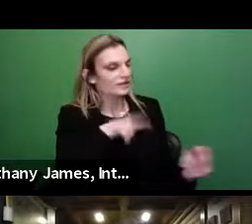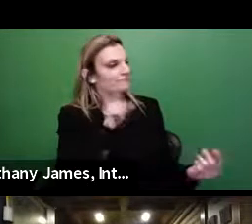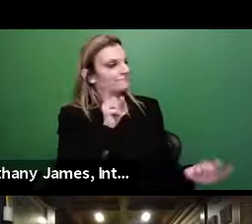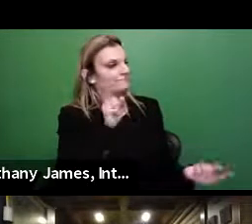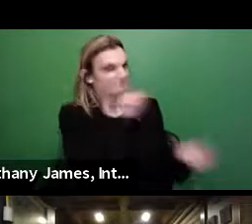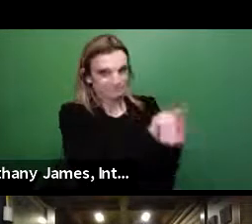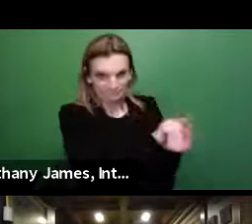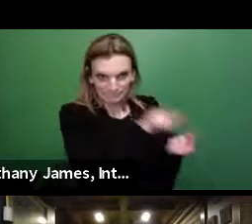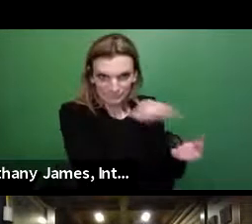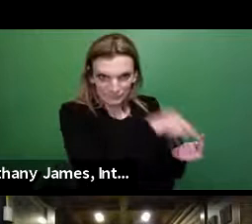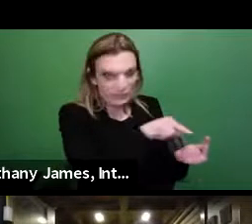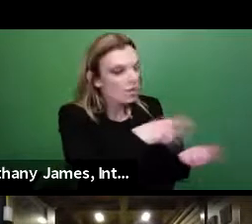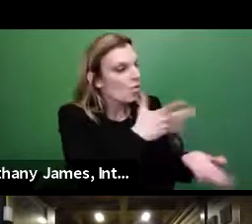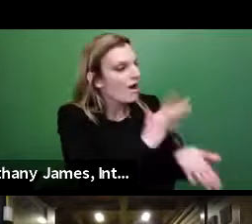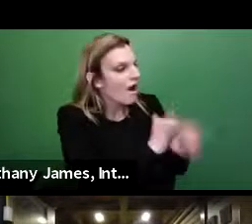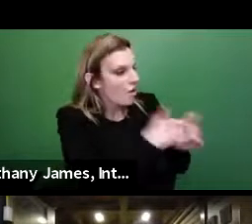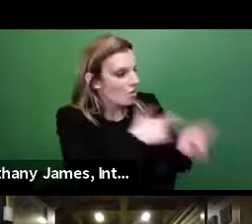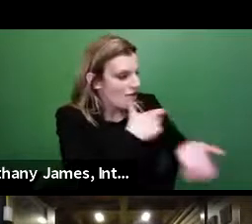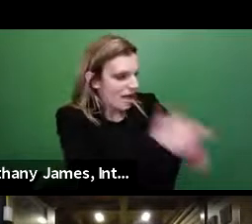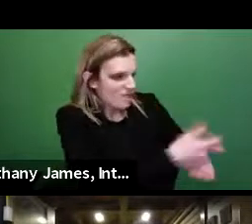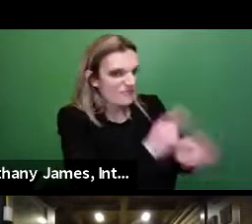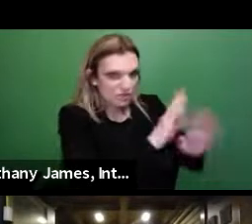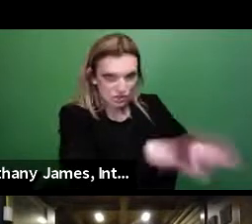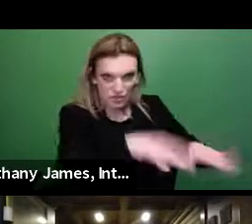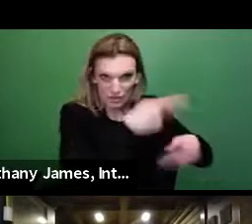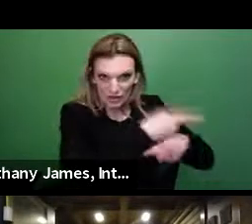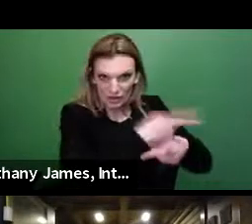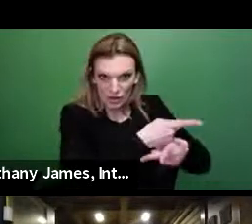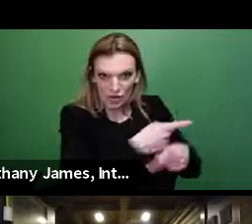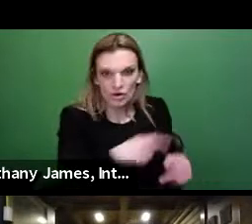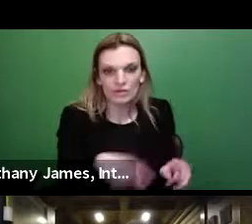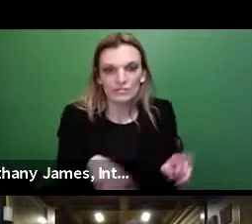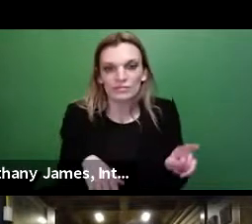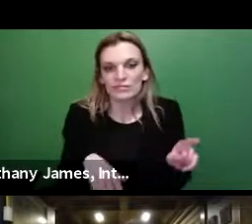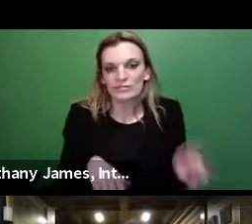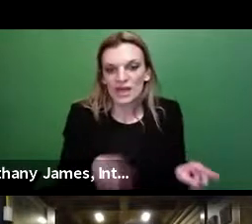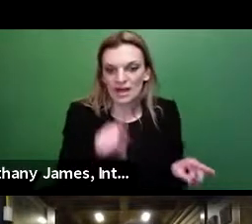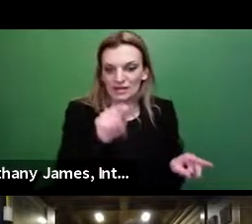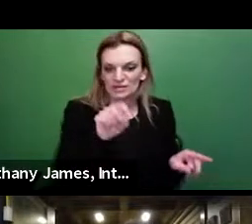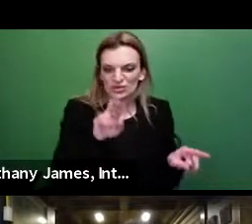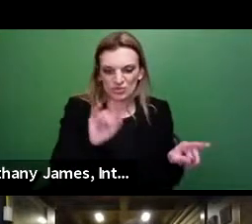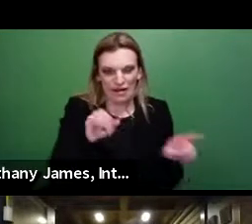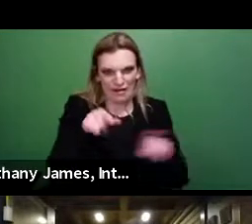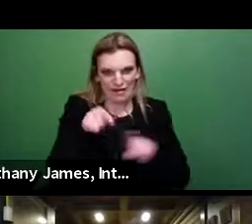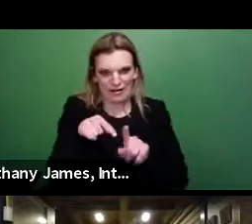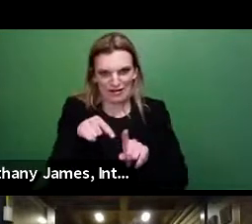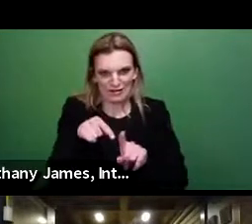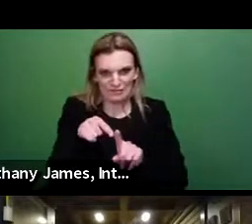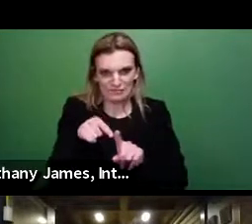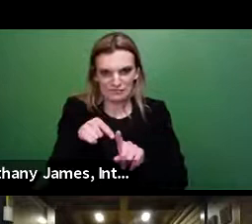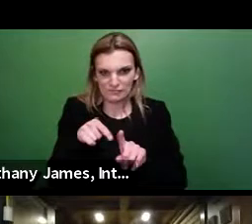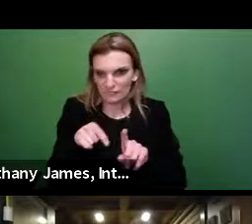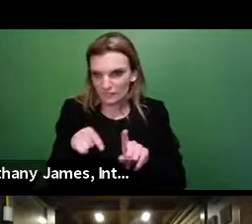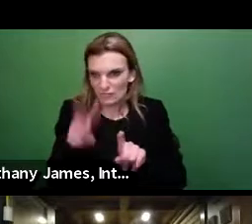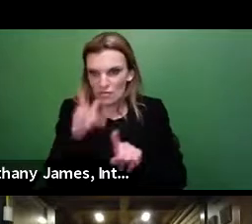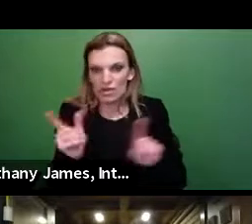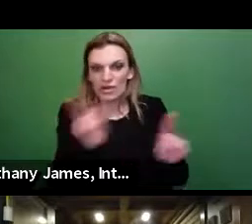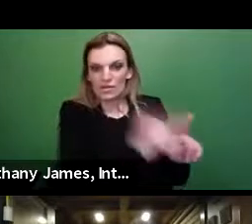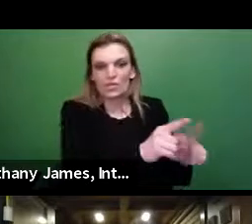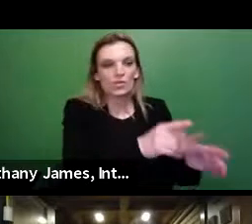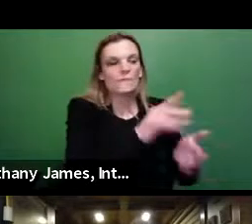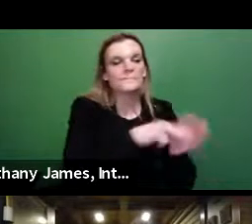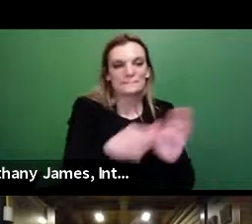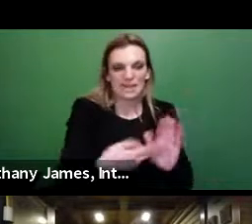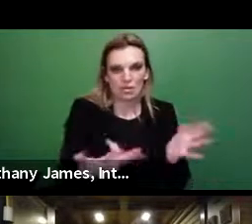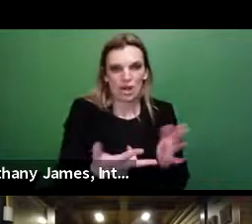childcare. And that childcare, the TRI comes in, and that childcare will be paid for by the a third by the employer, a third